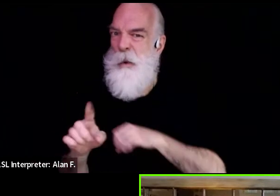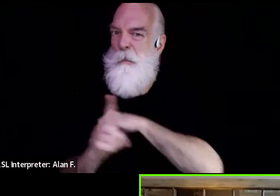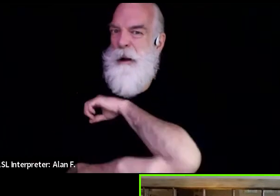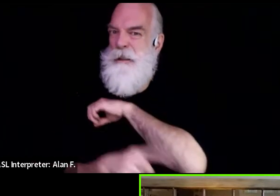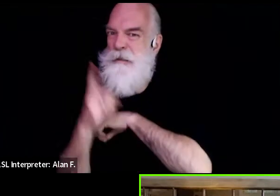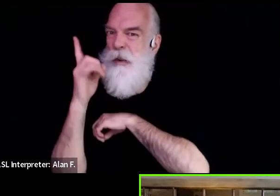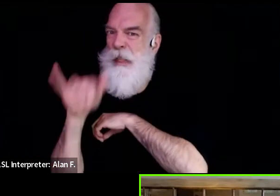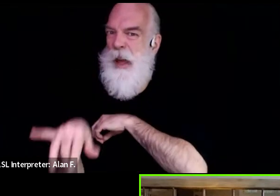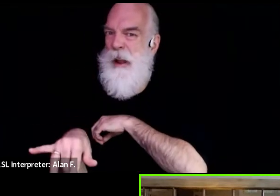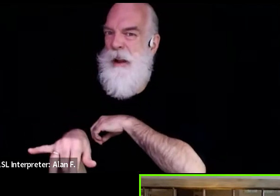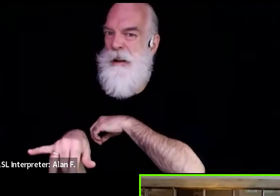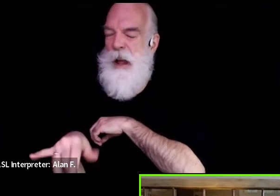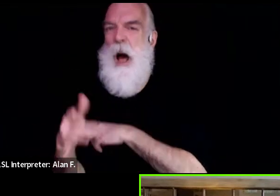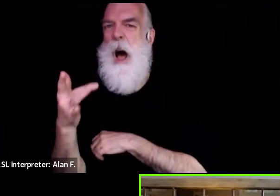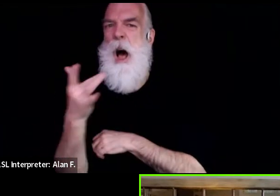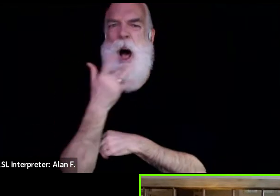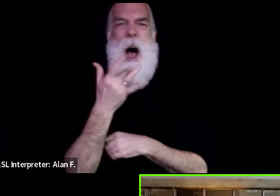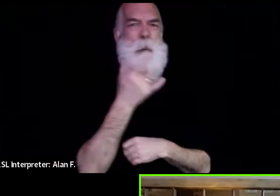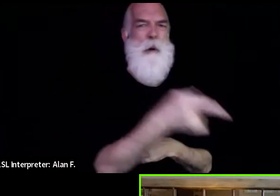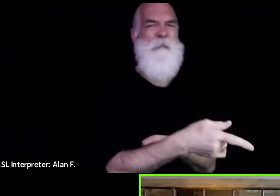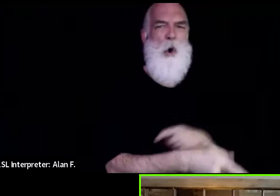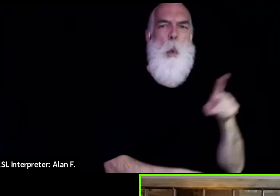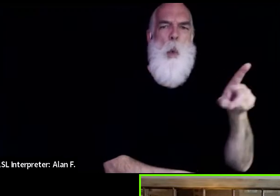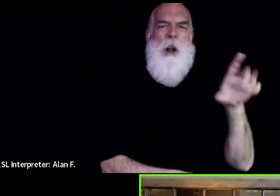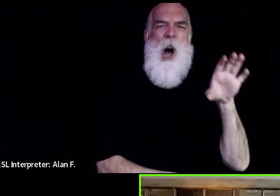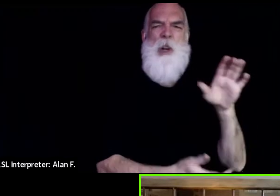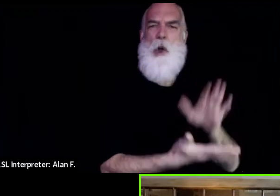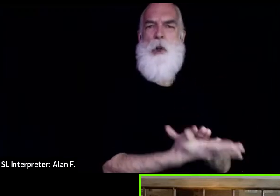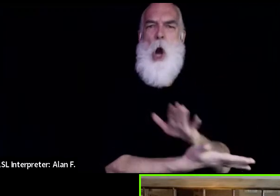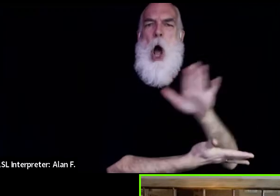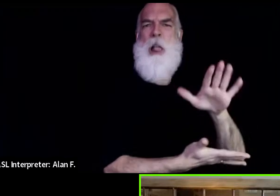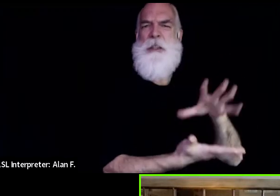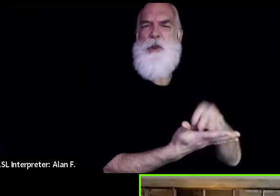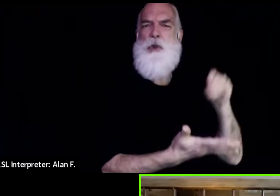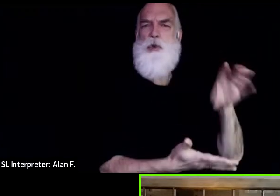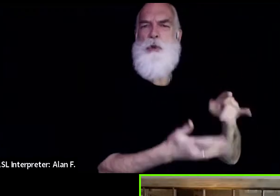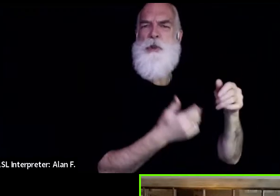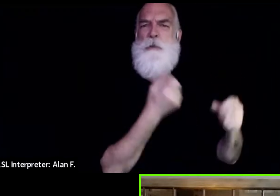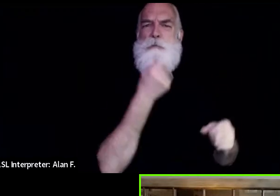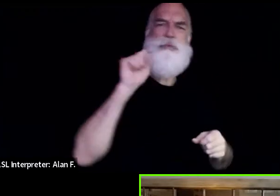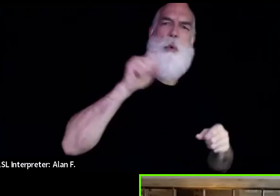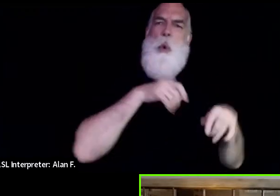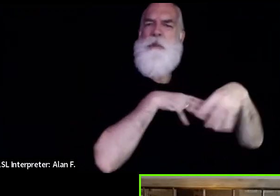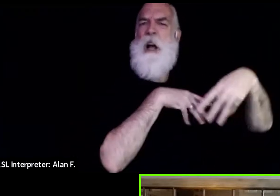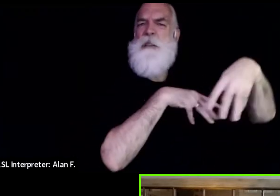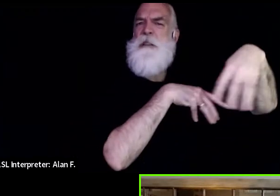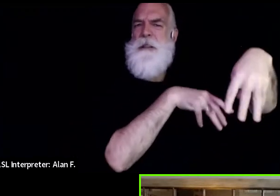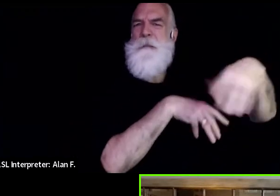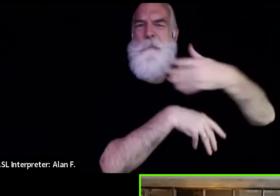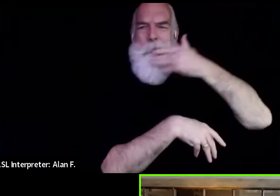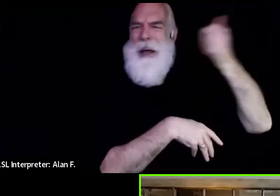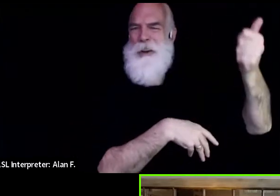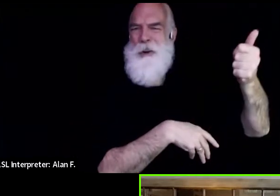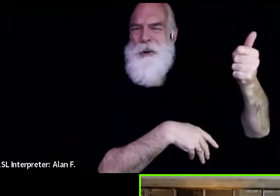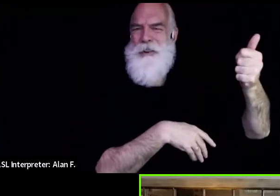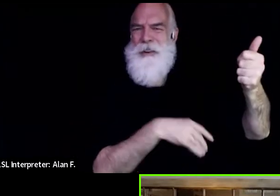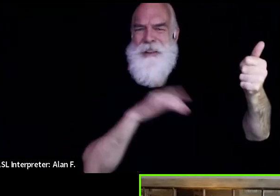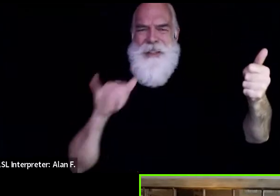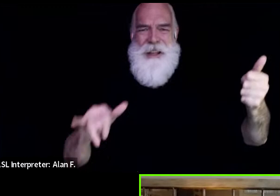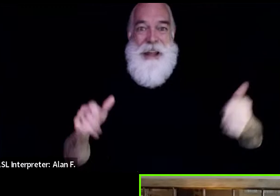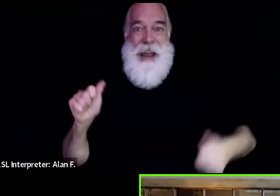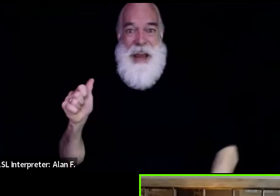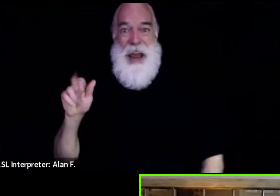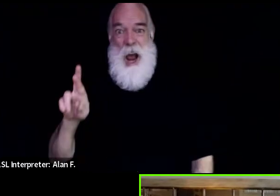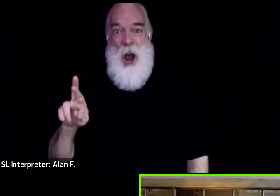peacefully in the street. And so I think when we peel back and we look at why were people in